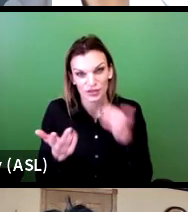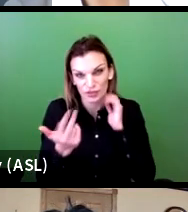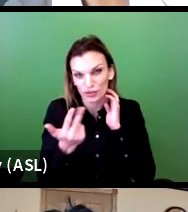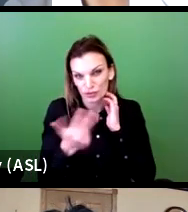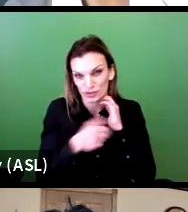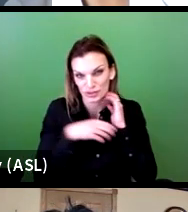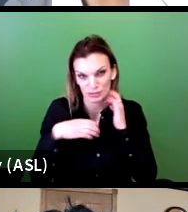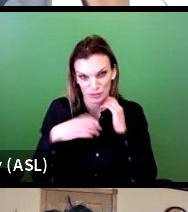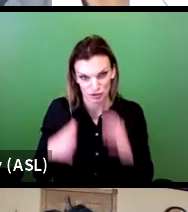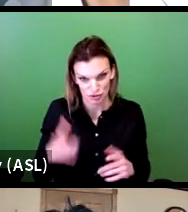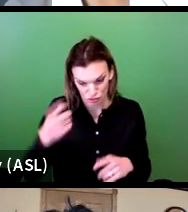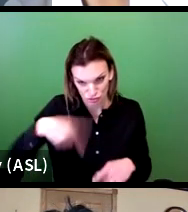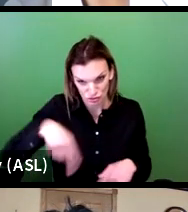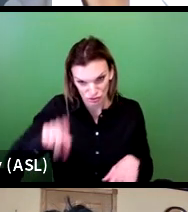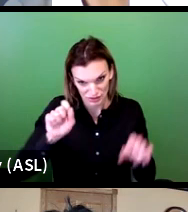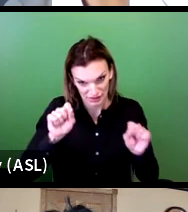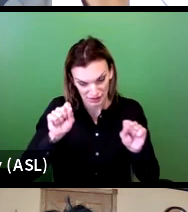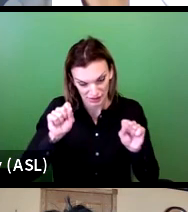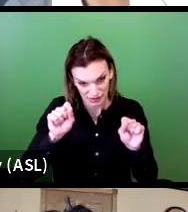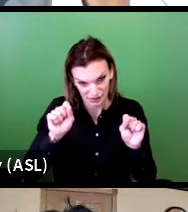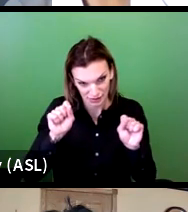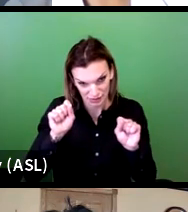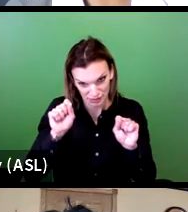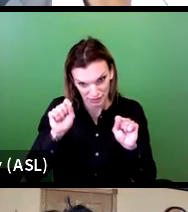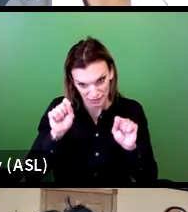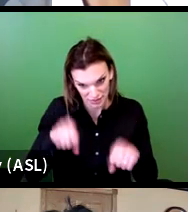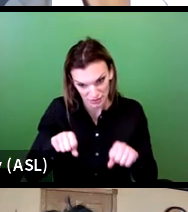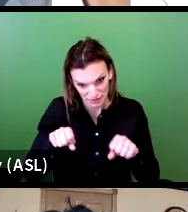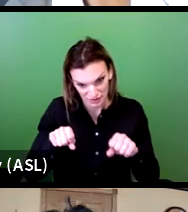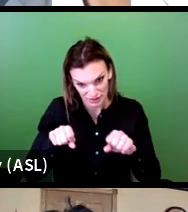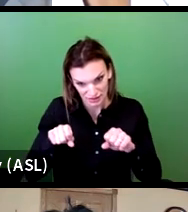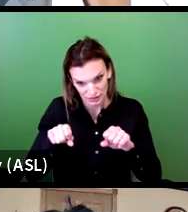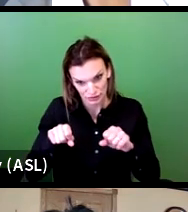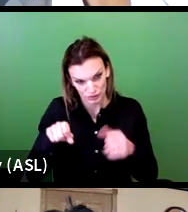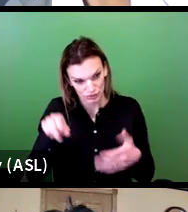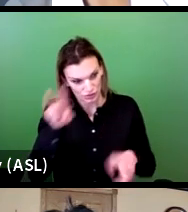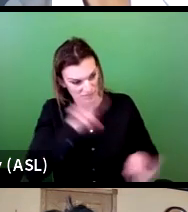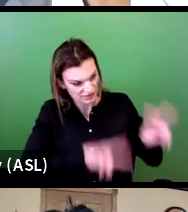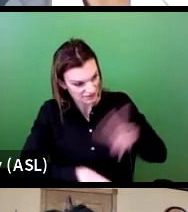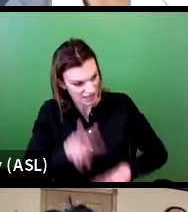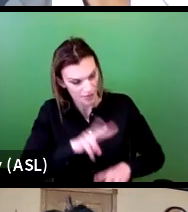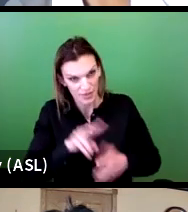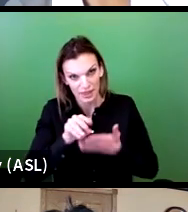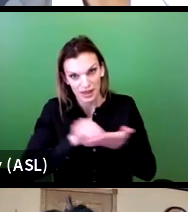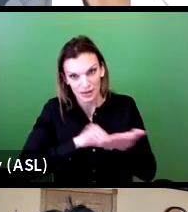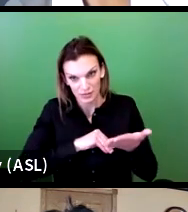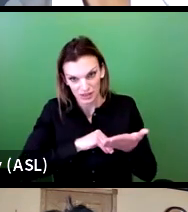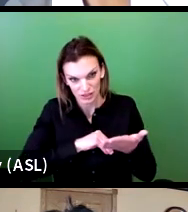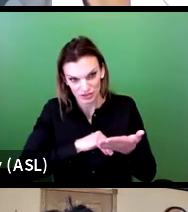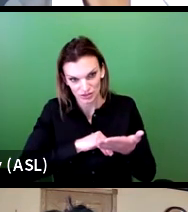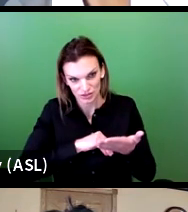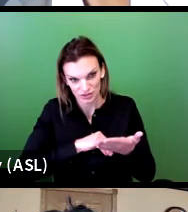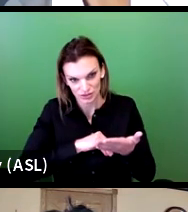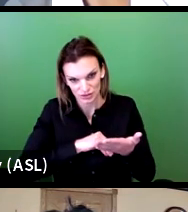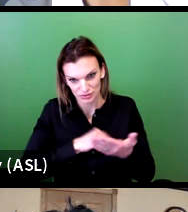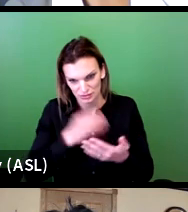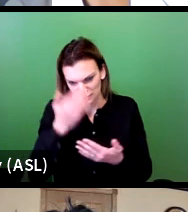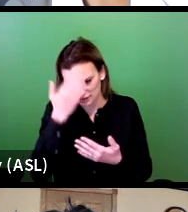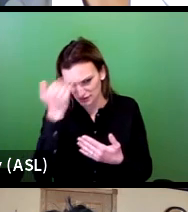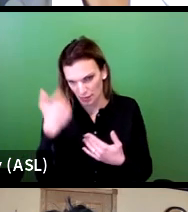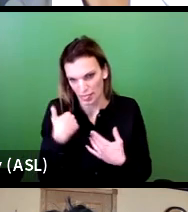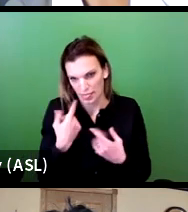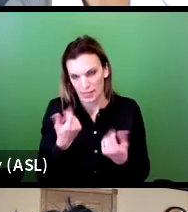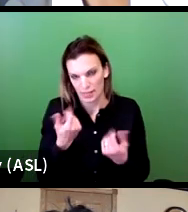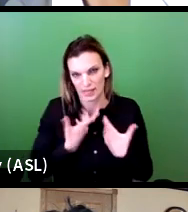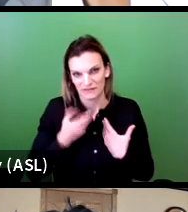commissioners, be able to examine the applications or, because I've been kind of left out of